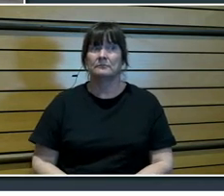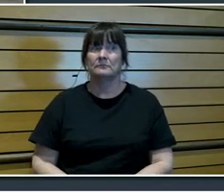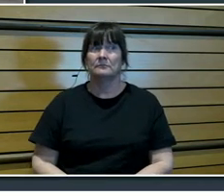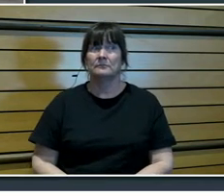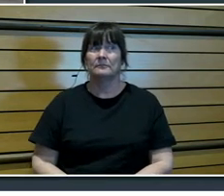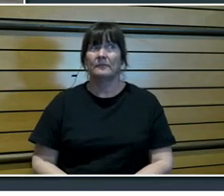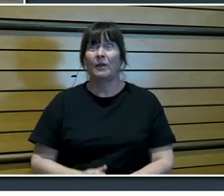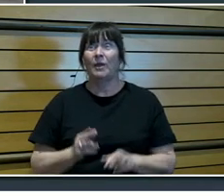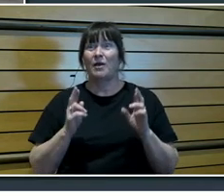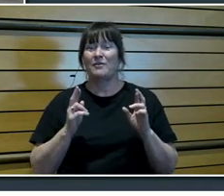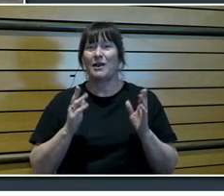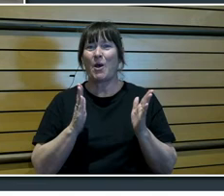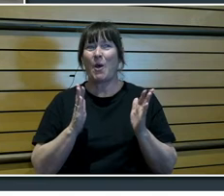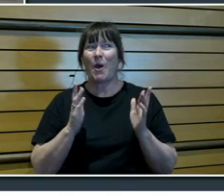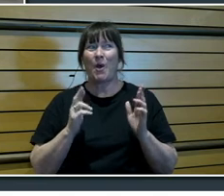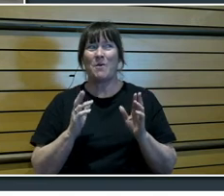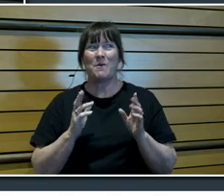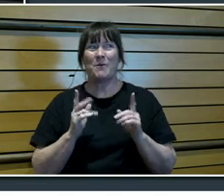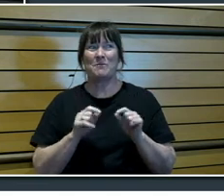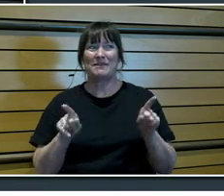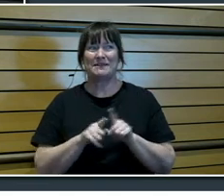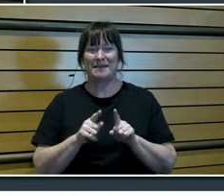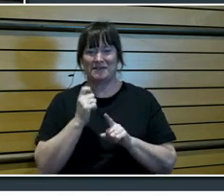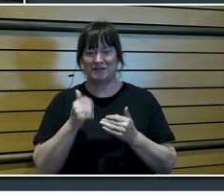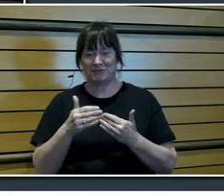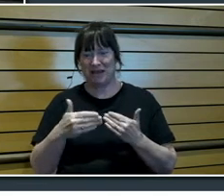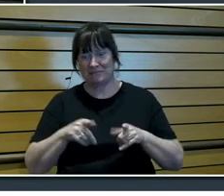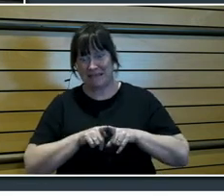I sincerely hope this doesn't become the pattern for the next 2 days, Your Worship.